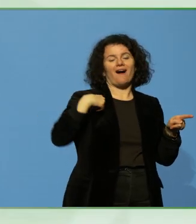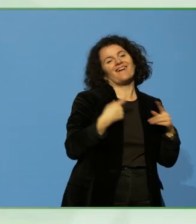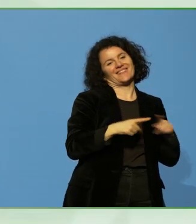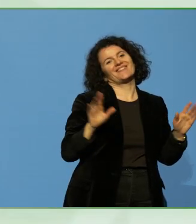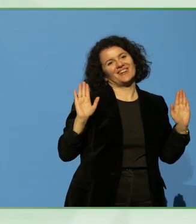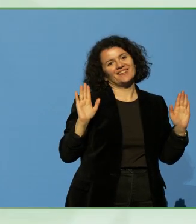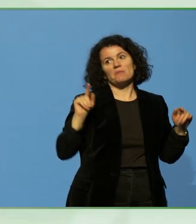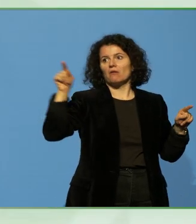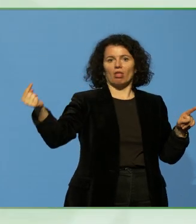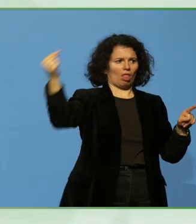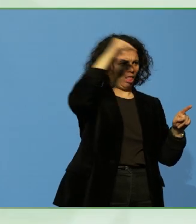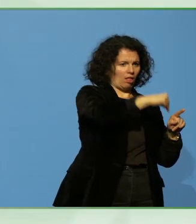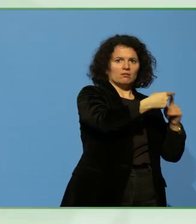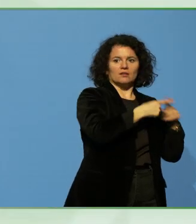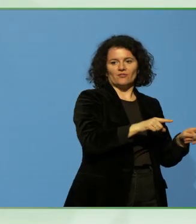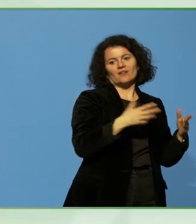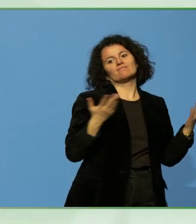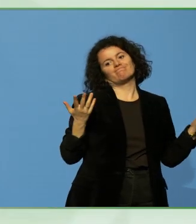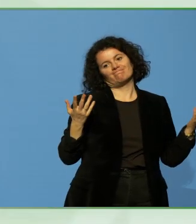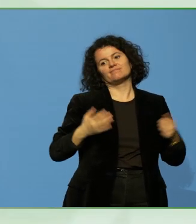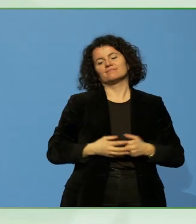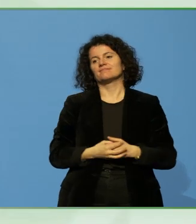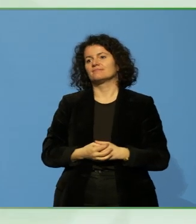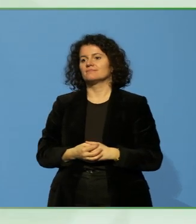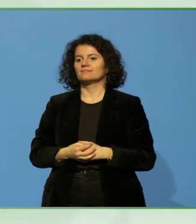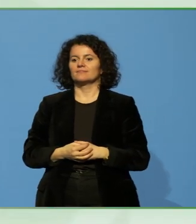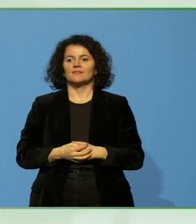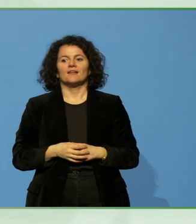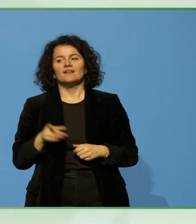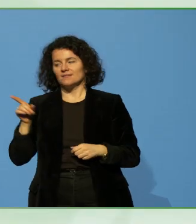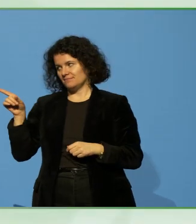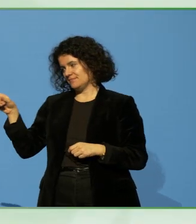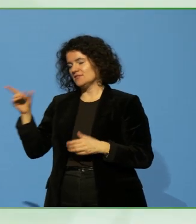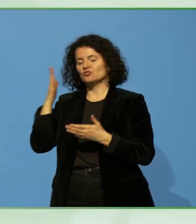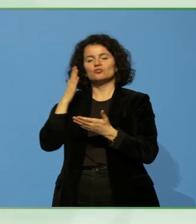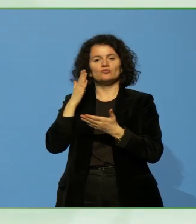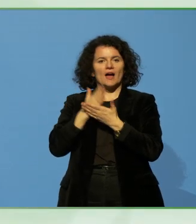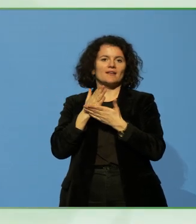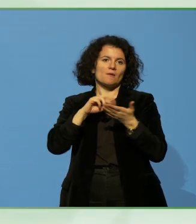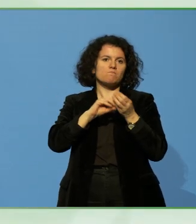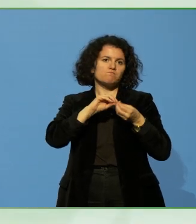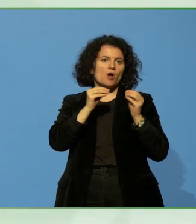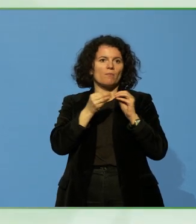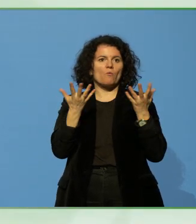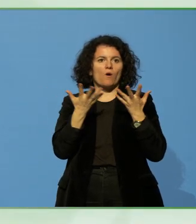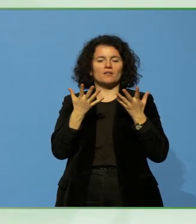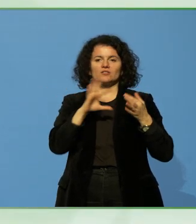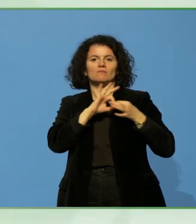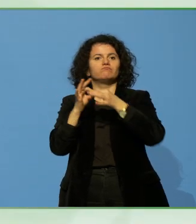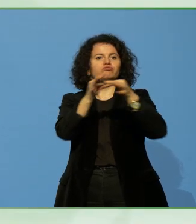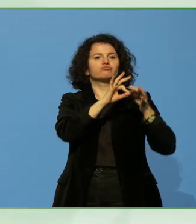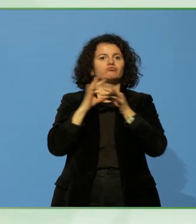important question. It's the interoperability point, which exactly, is universal looking to sort of address. Mm-hmm. Yeah,